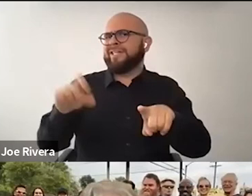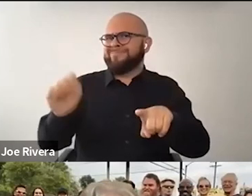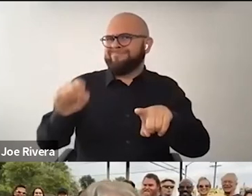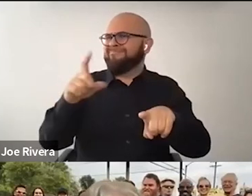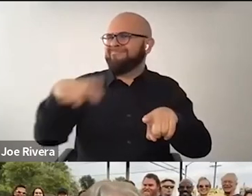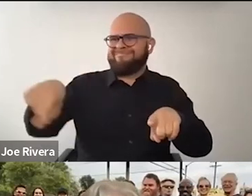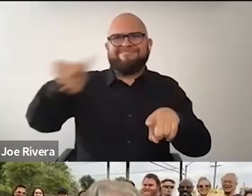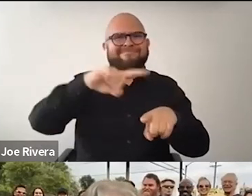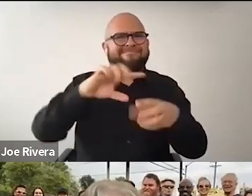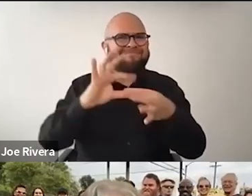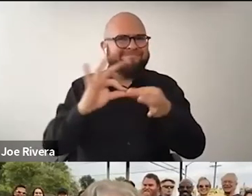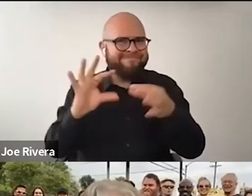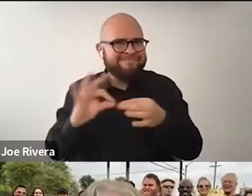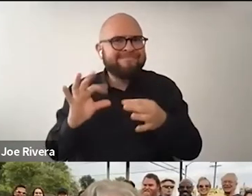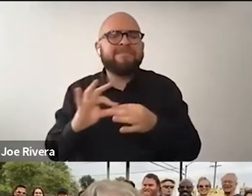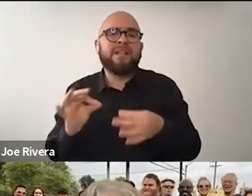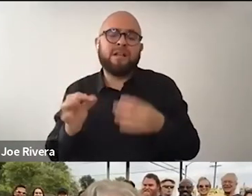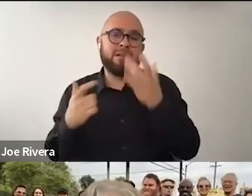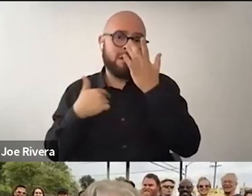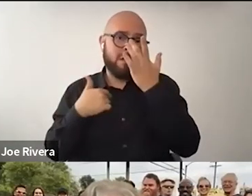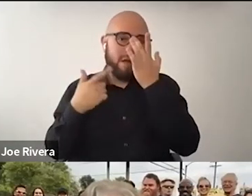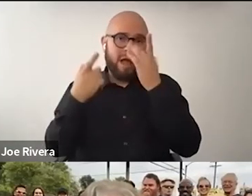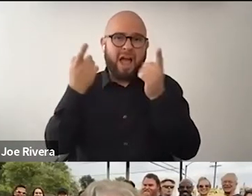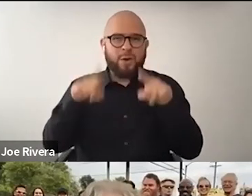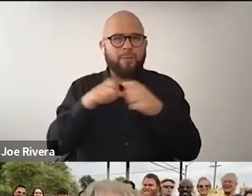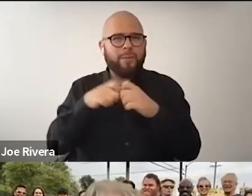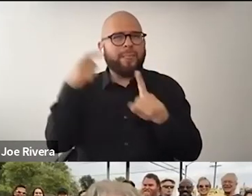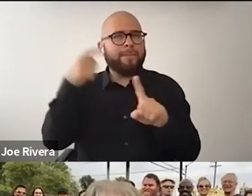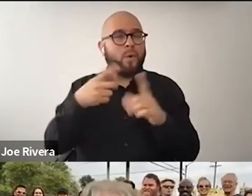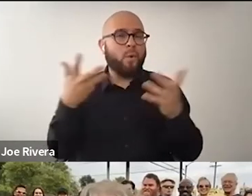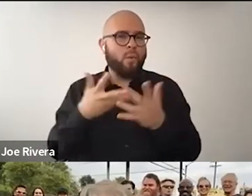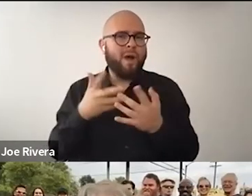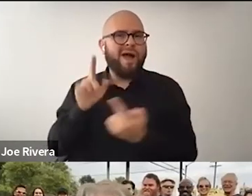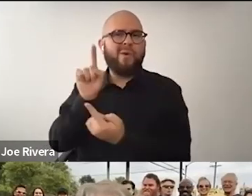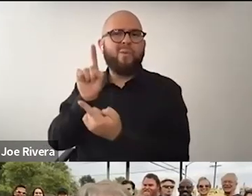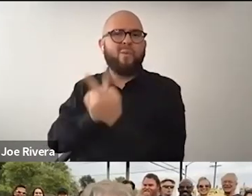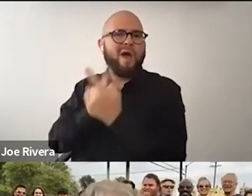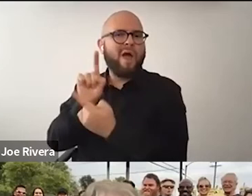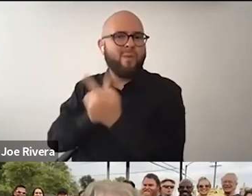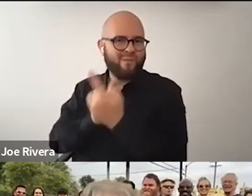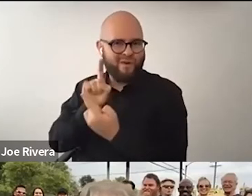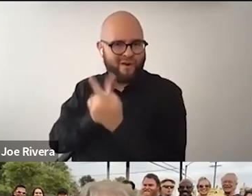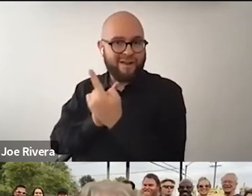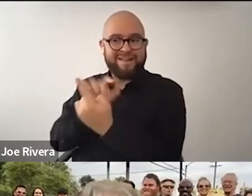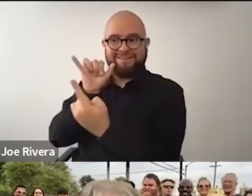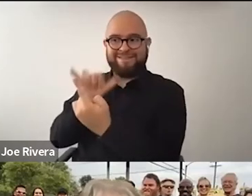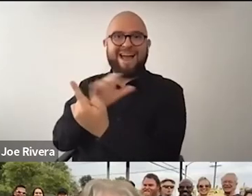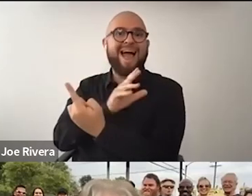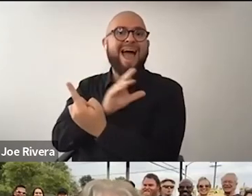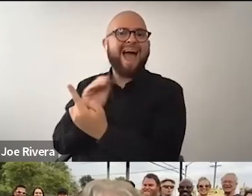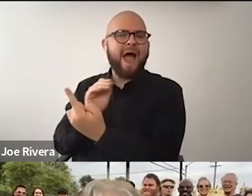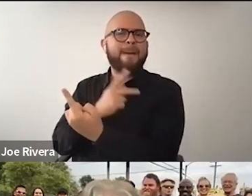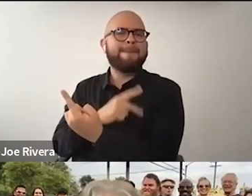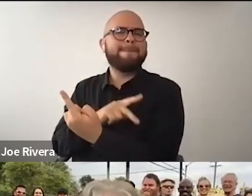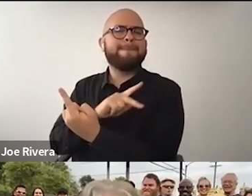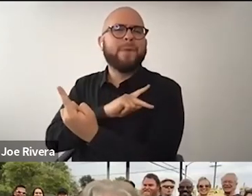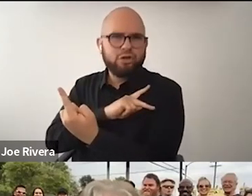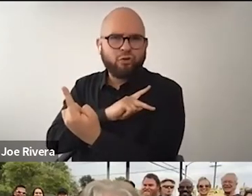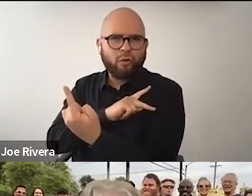much as you can, but you need to keep it personal. What are the individual's